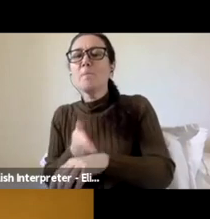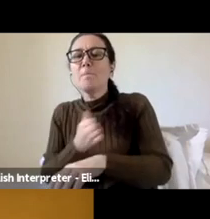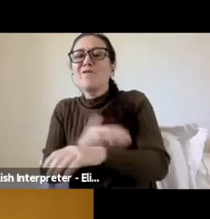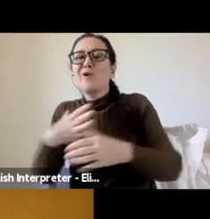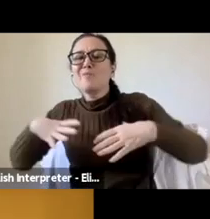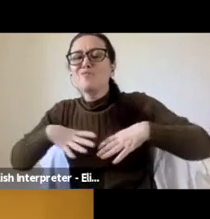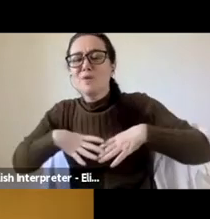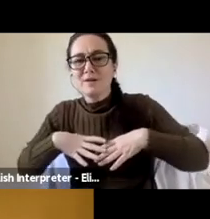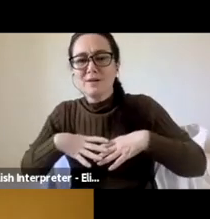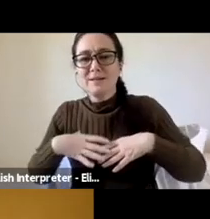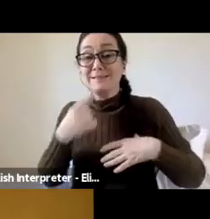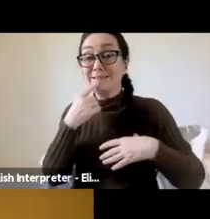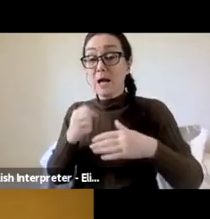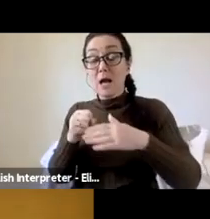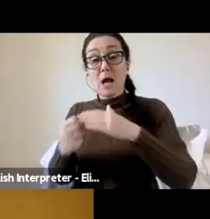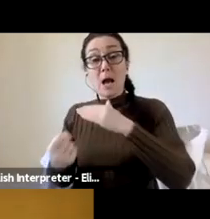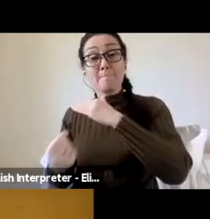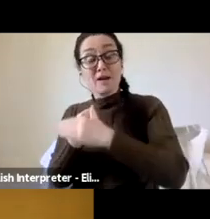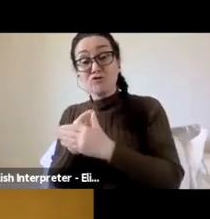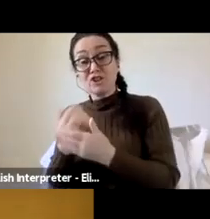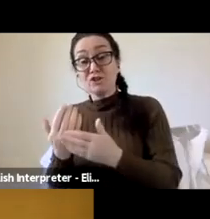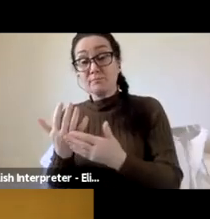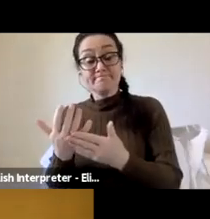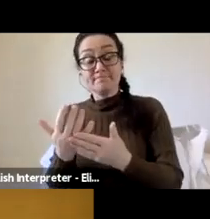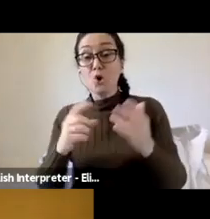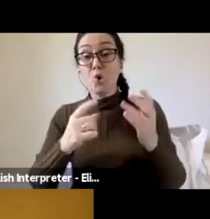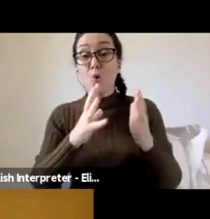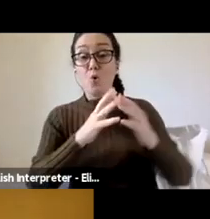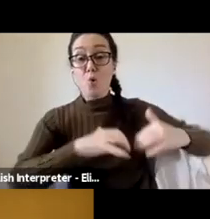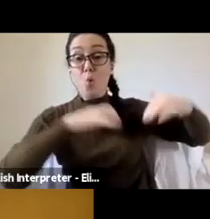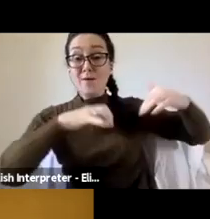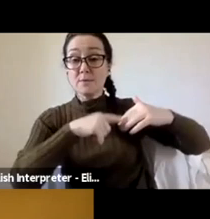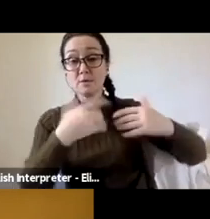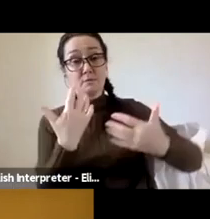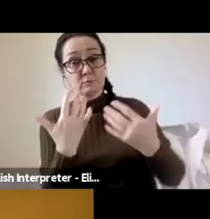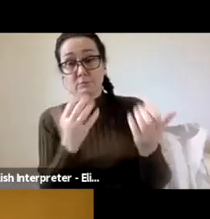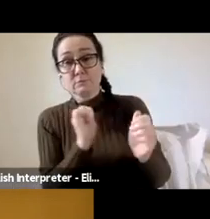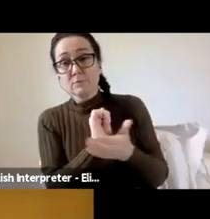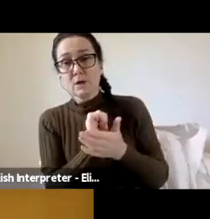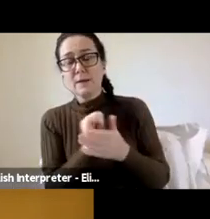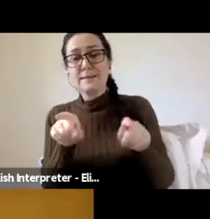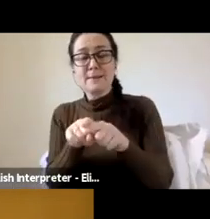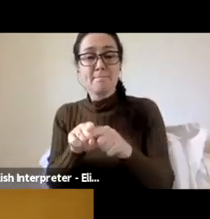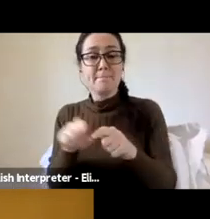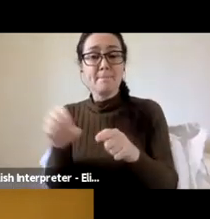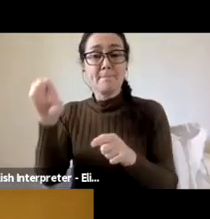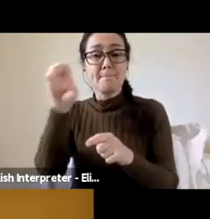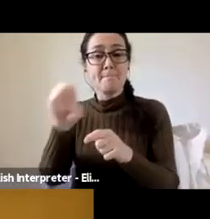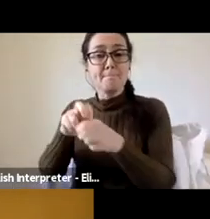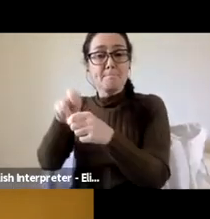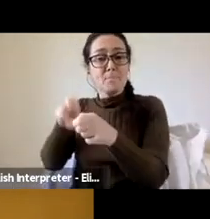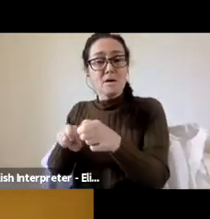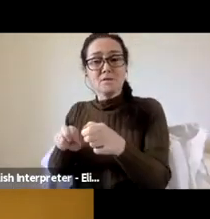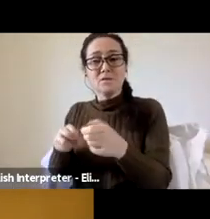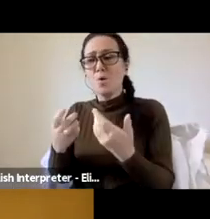it says, migration is reserved to the UK and central to Brexit. How can we mitigate the human rights issues facing migrants in Scotland given this